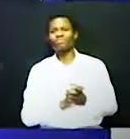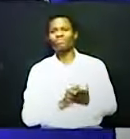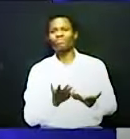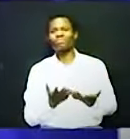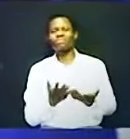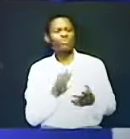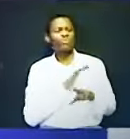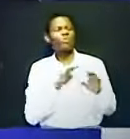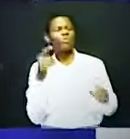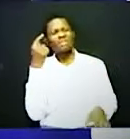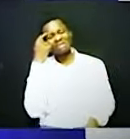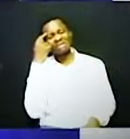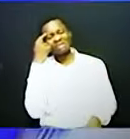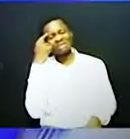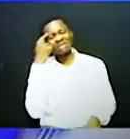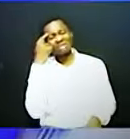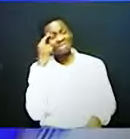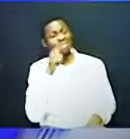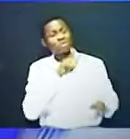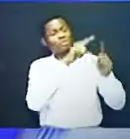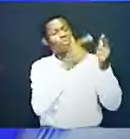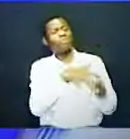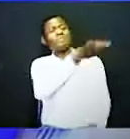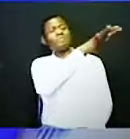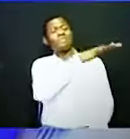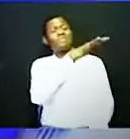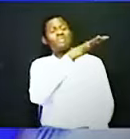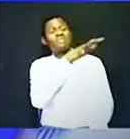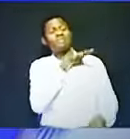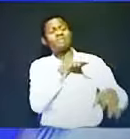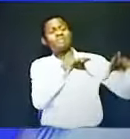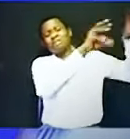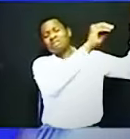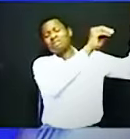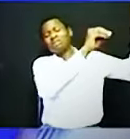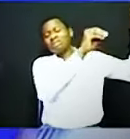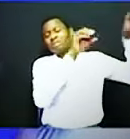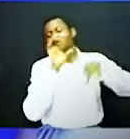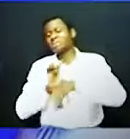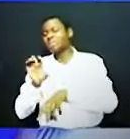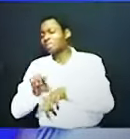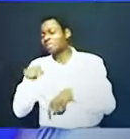Don't let us think that if they leave, then there will be no healing in the